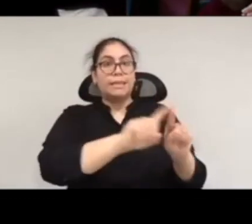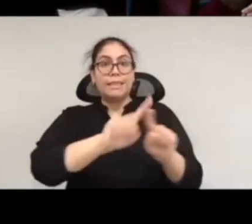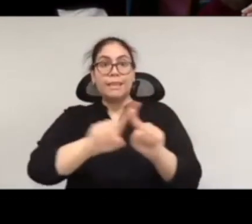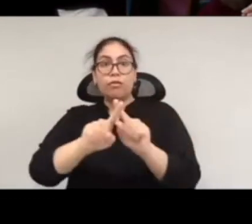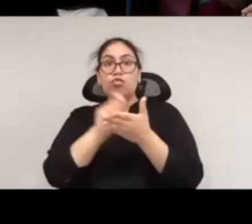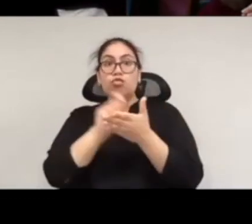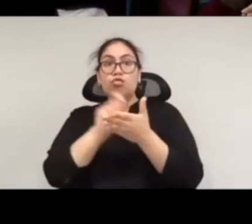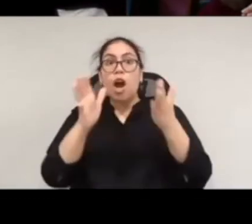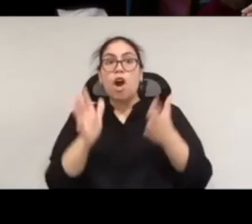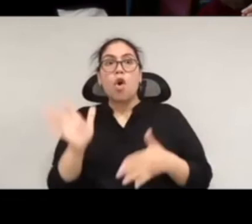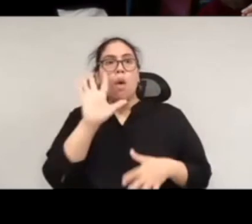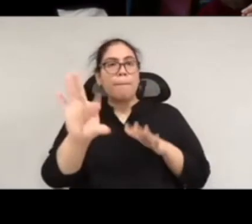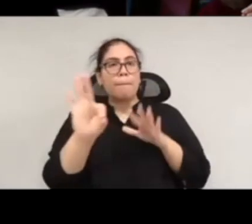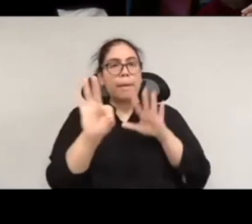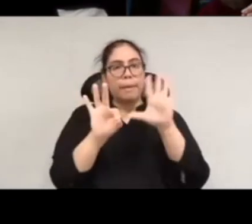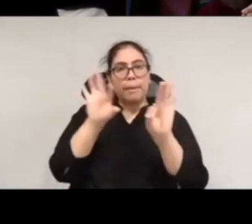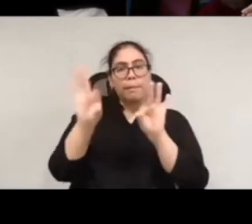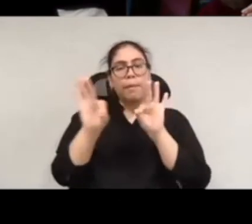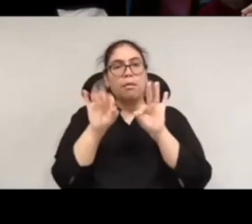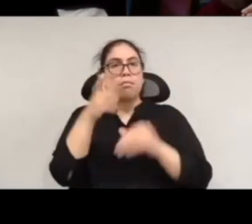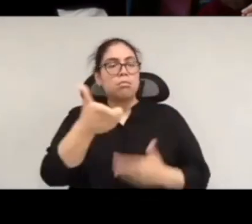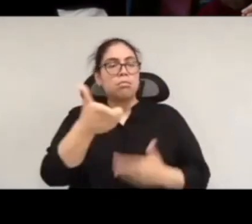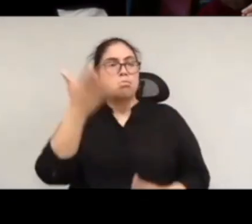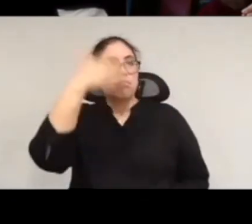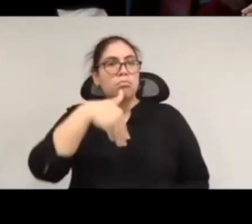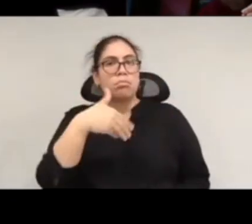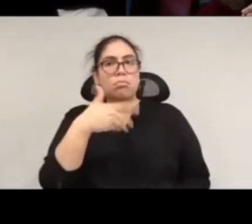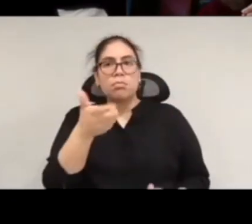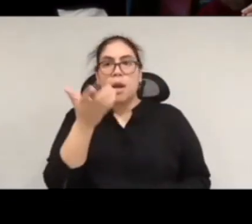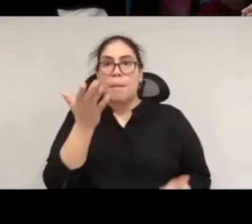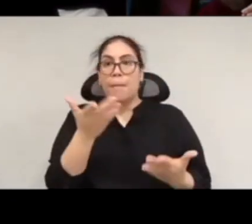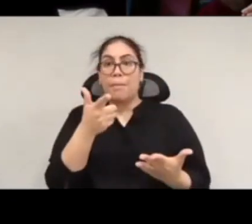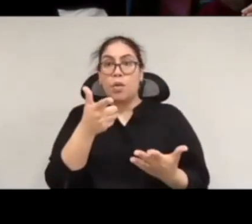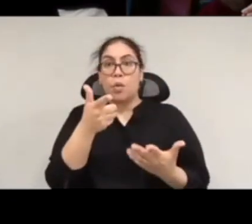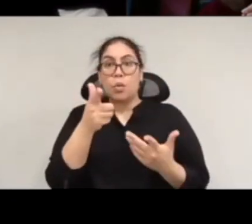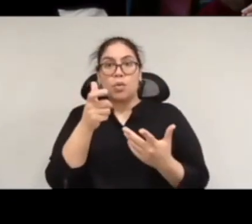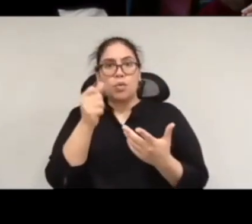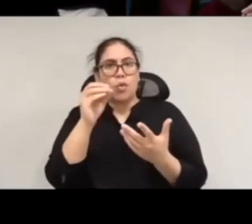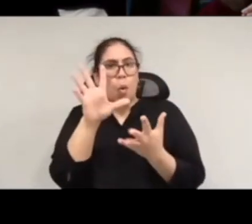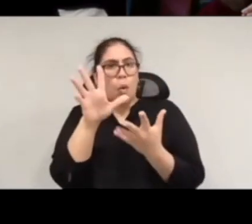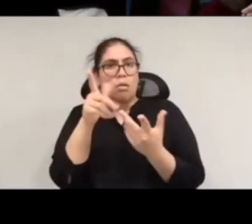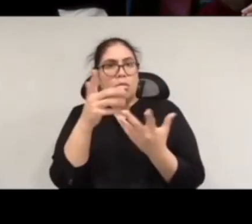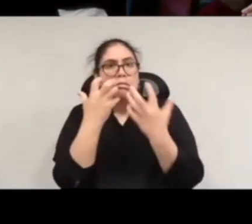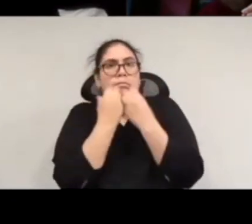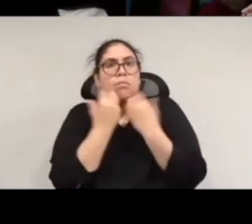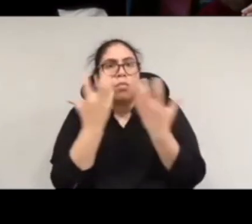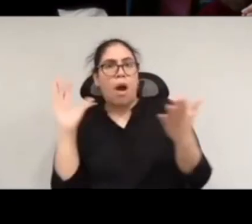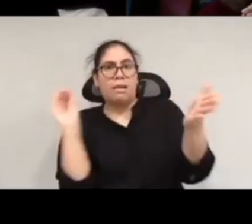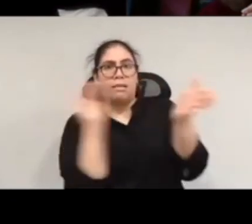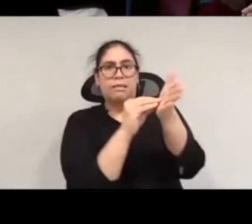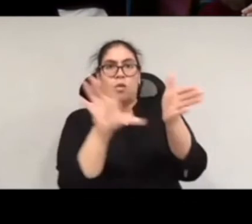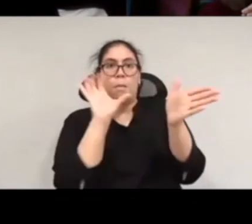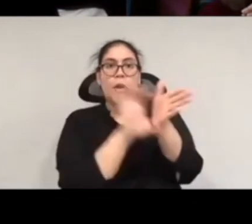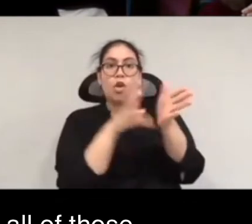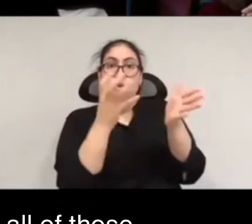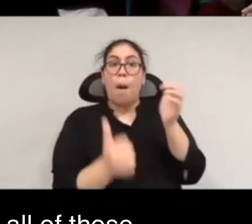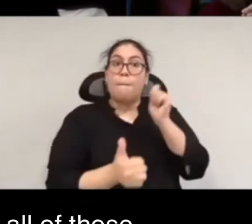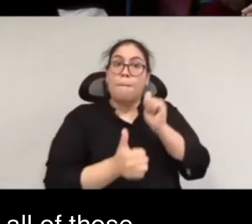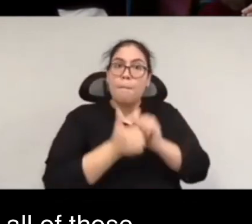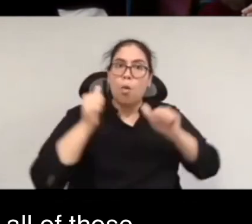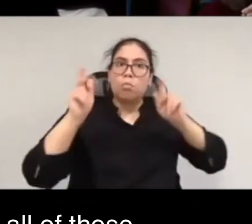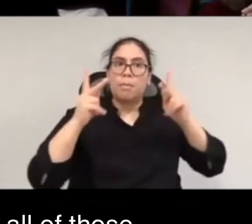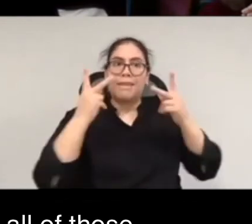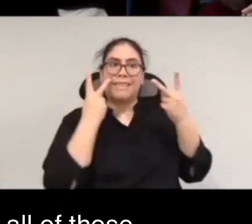you have thought you've probably been so meticulous about putting in your picture, don't you want the most people possible to be able